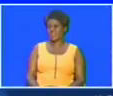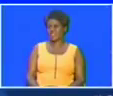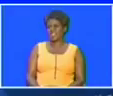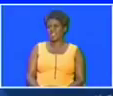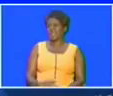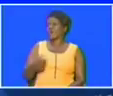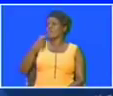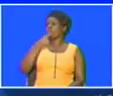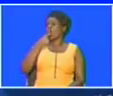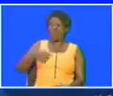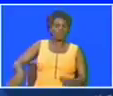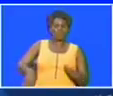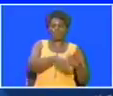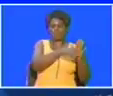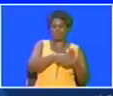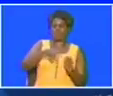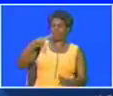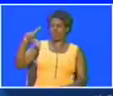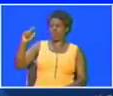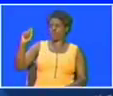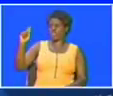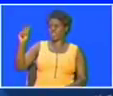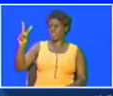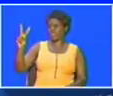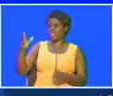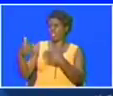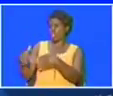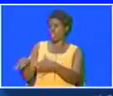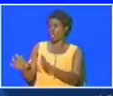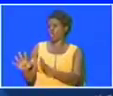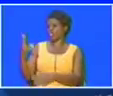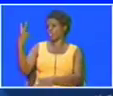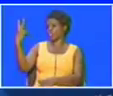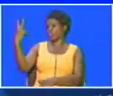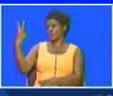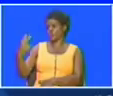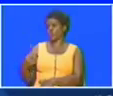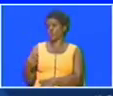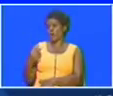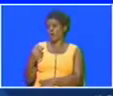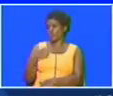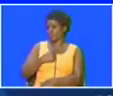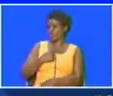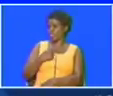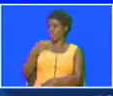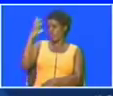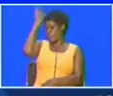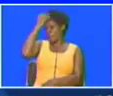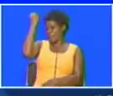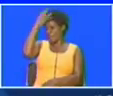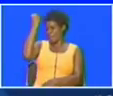Gor Mahia were bundled out of the GoTV Shield tournament after losing to Bandari FC